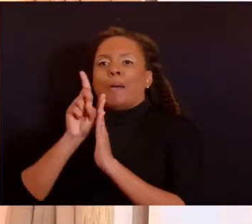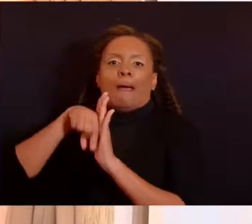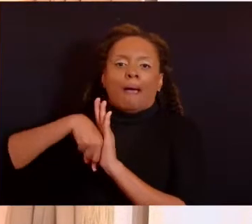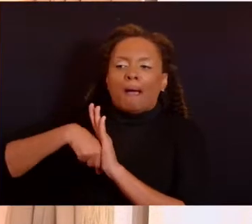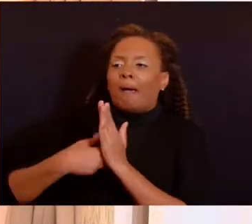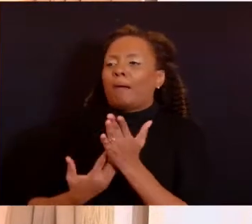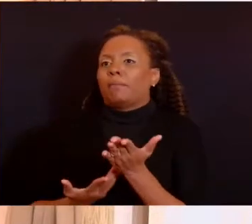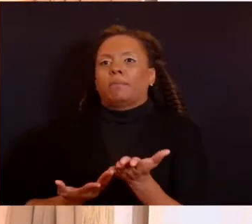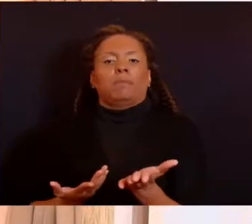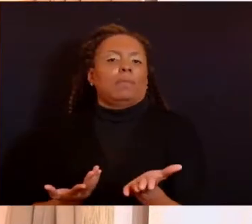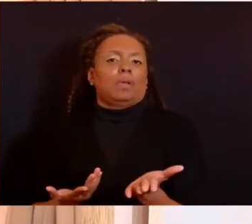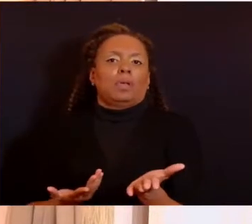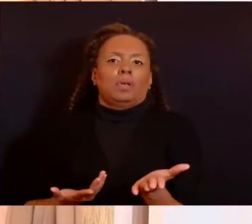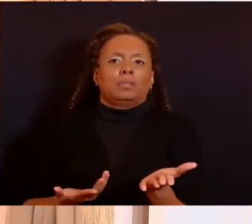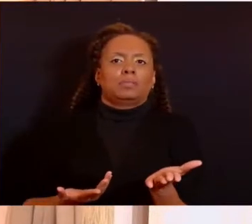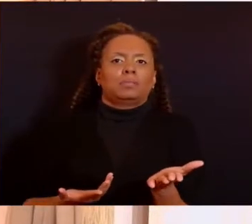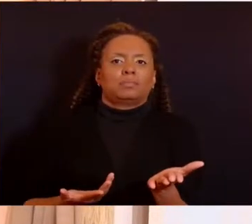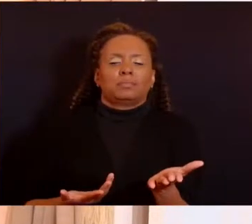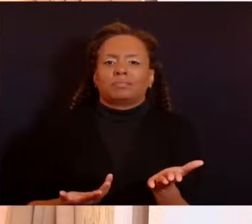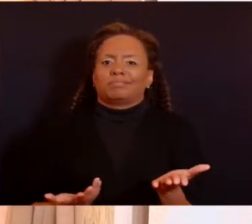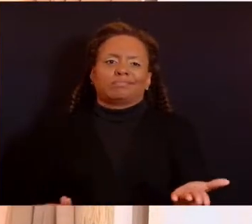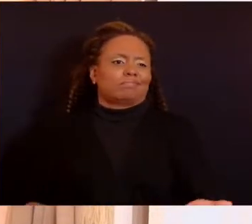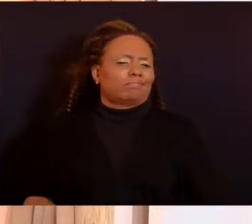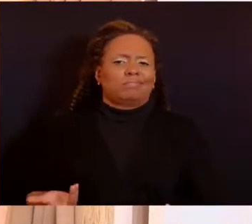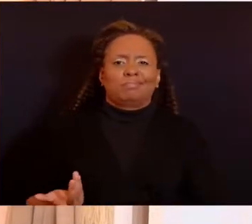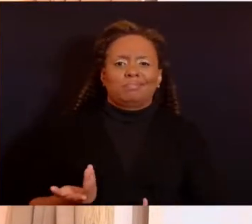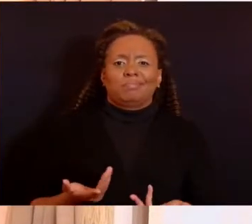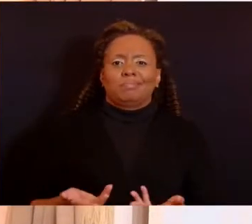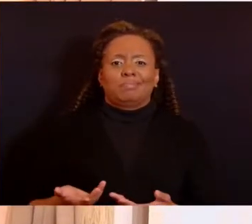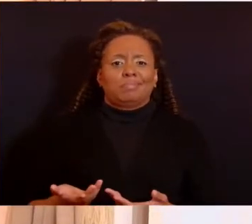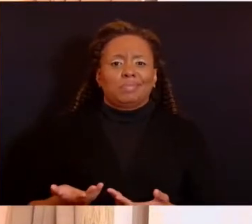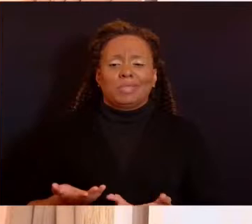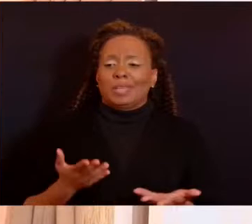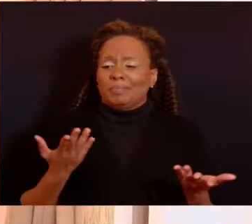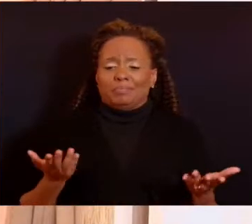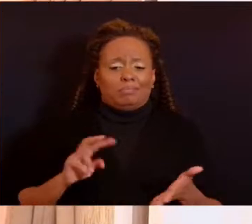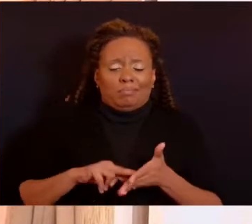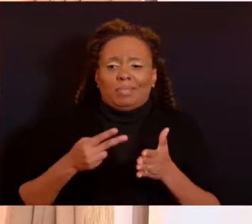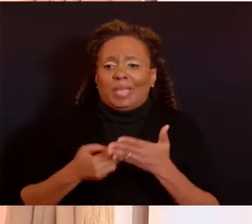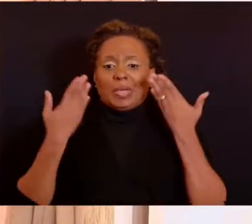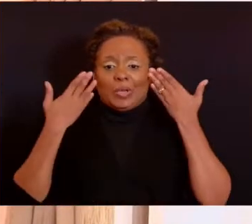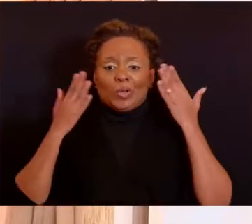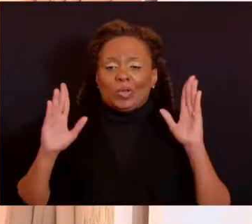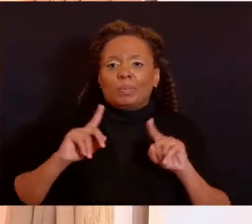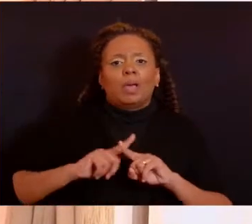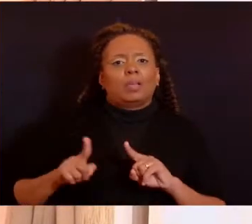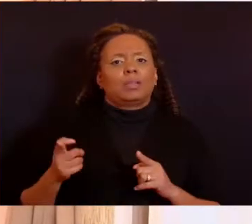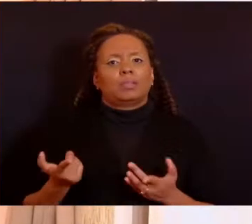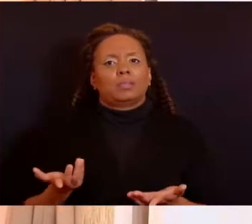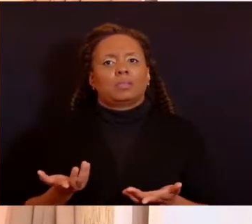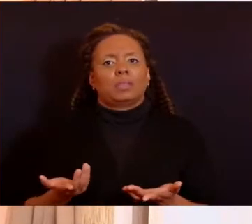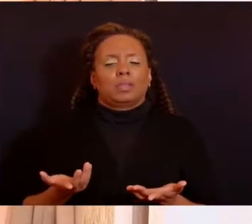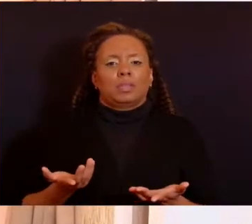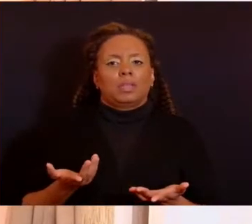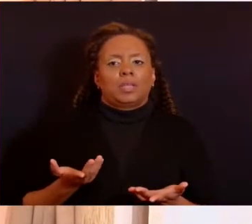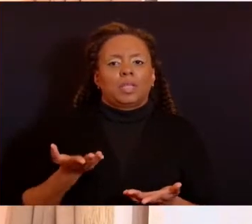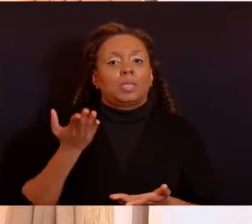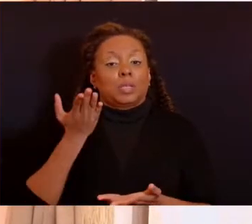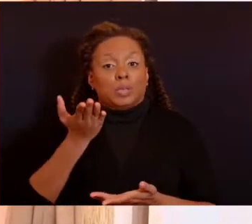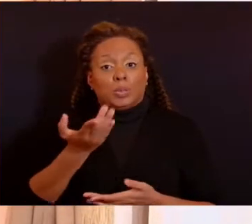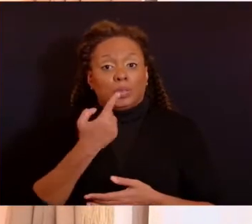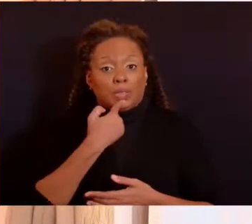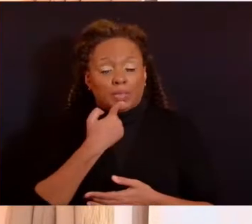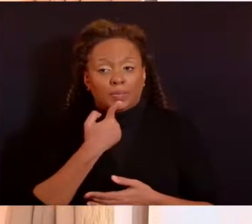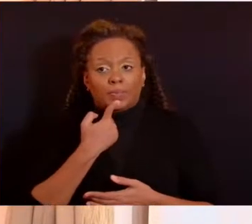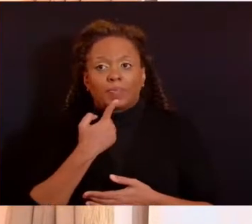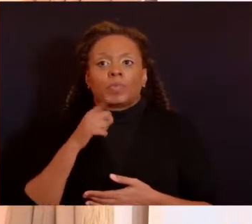pump. So you really don't know, but I'm reasonably comfortable. But this allows us, as you so aptly said,